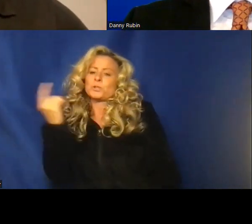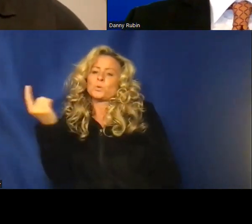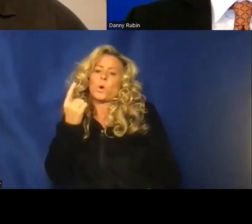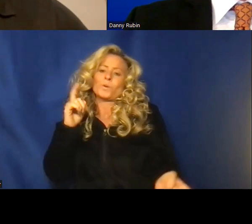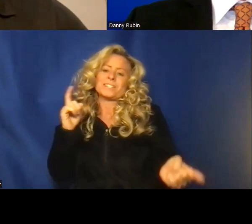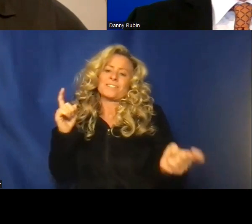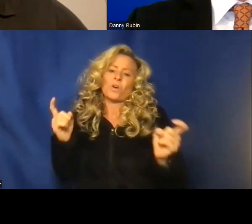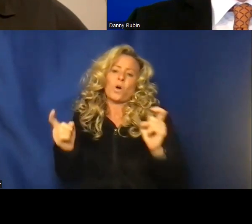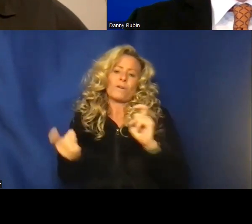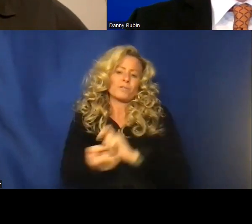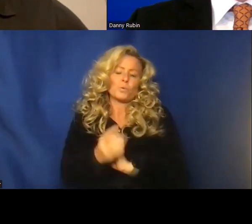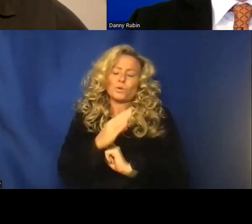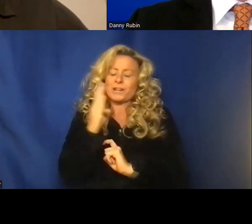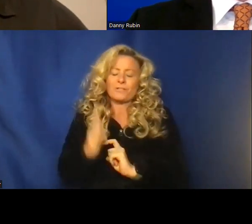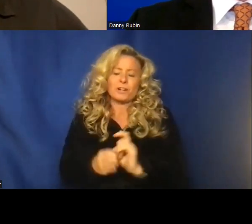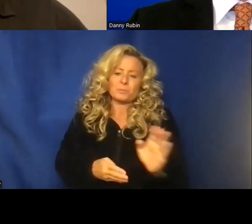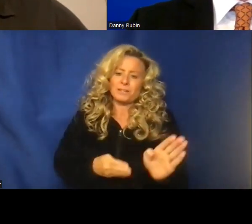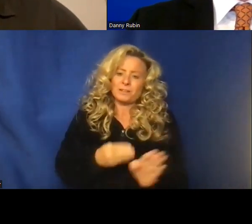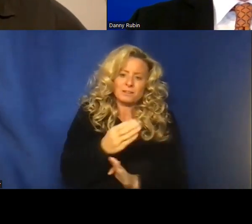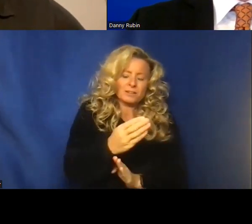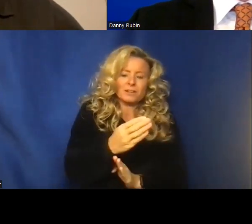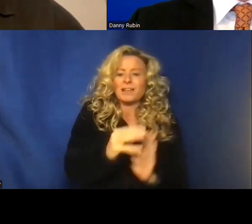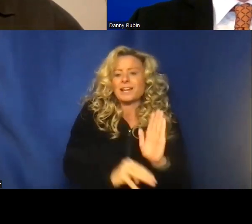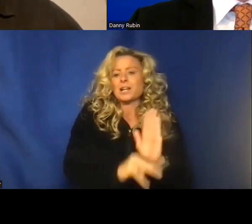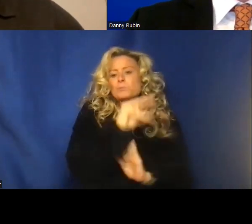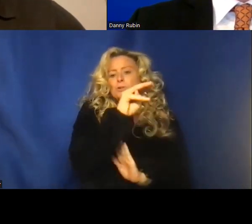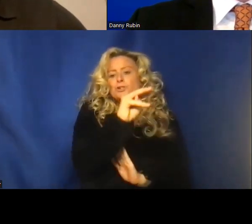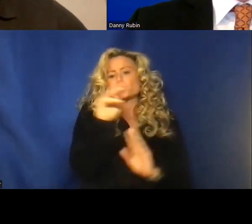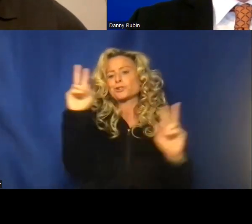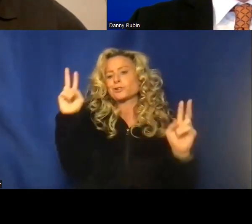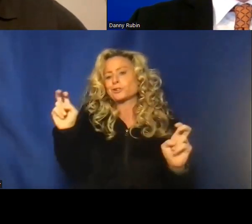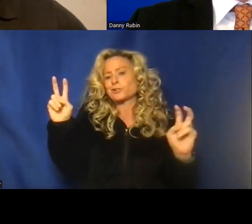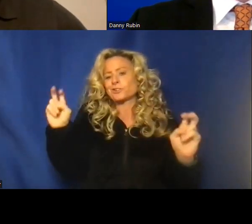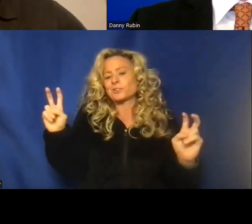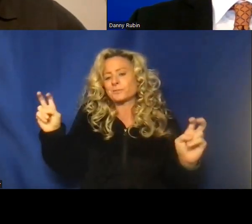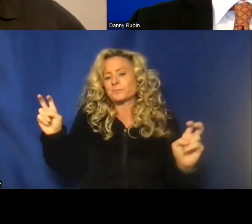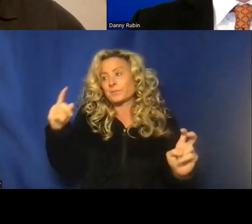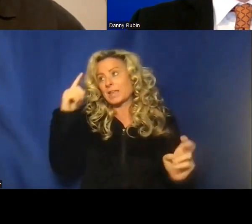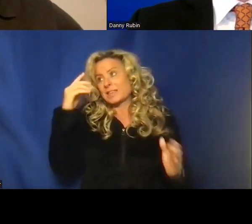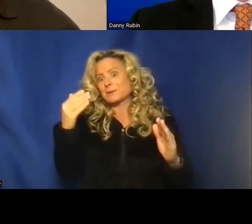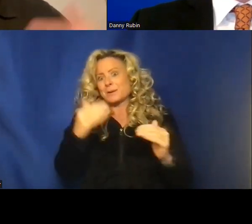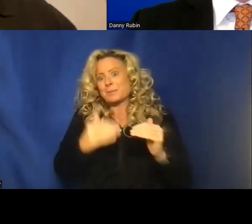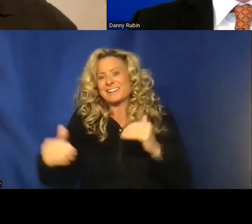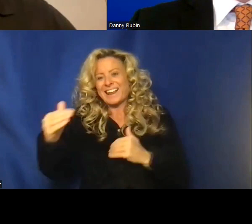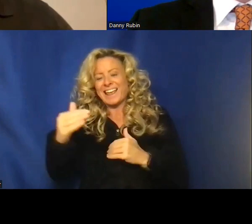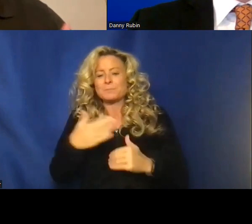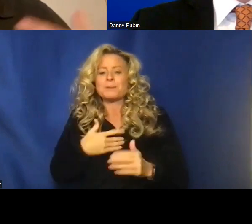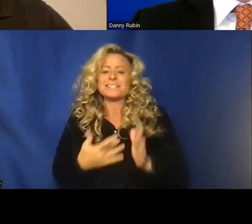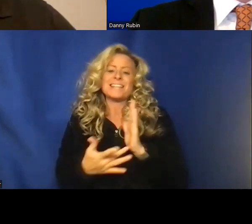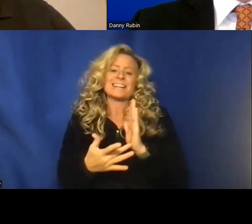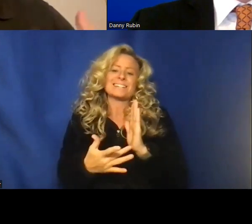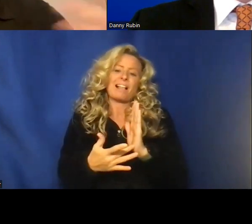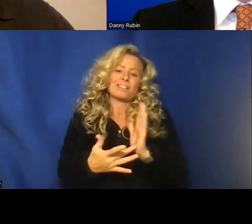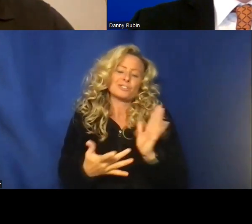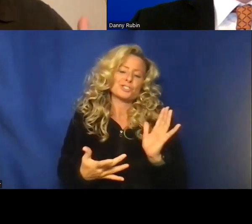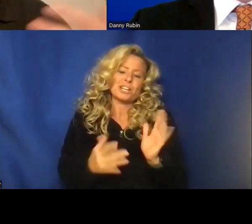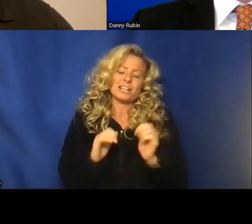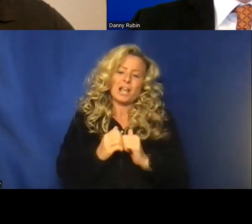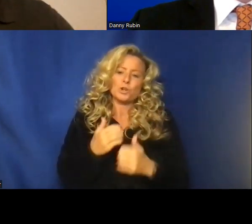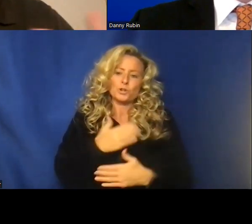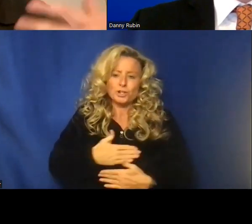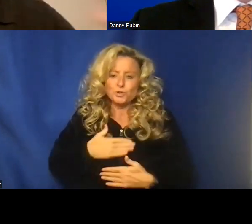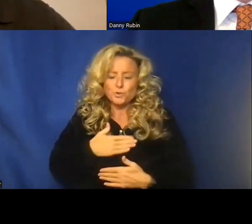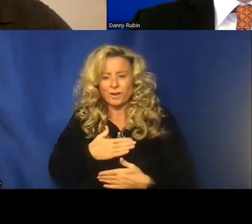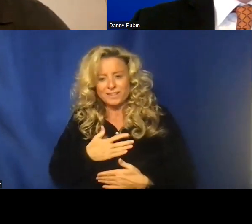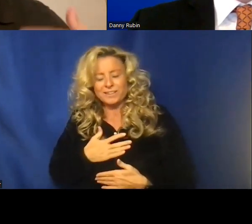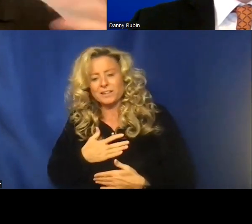think we're never really going to be at a mature. I guess maybe I'm getting ahead of myself, but the technology around how you can enjoy and consume these